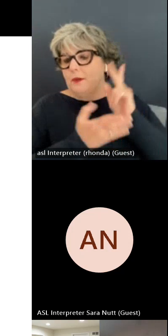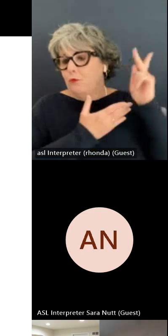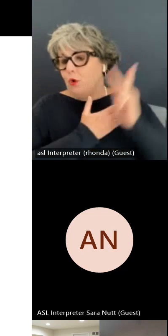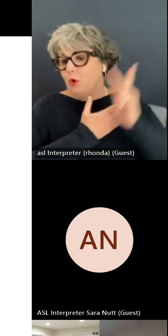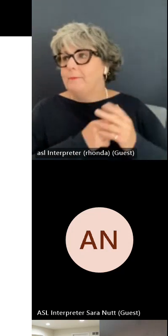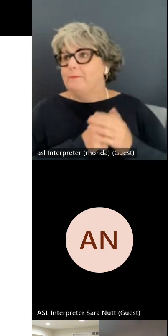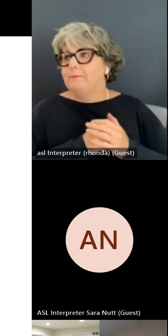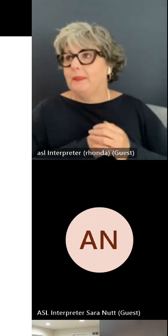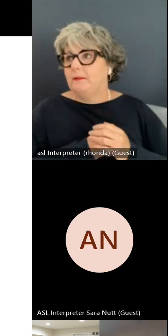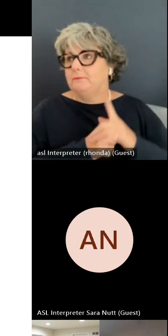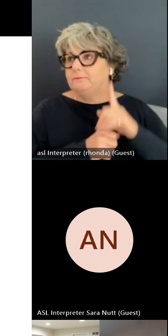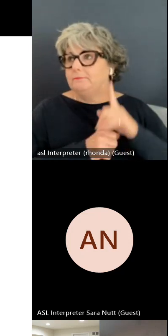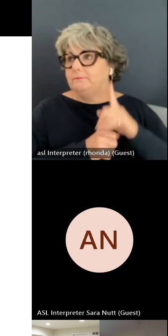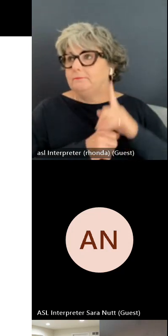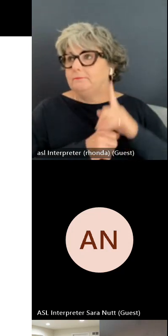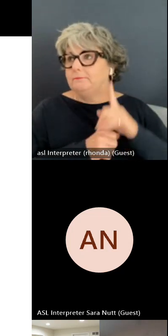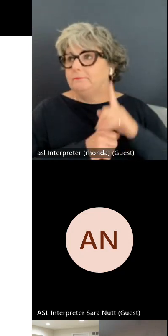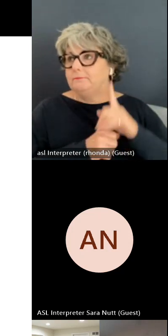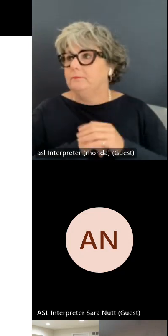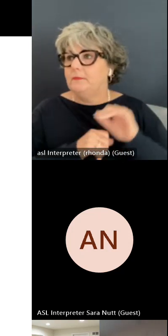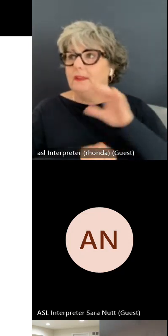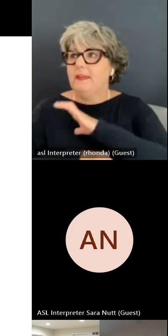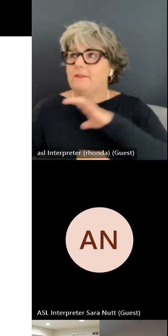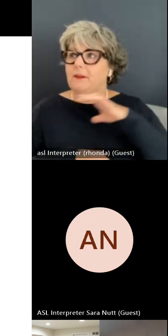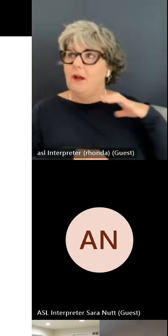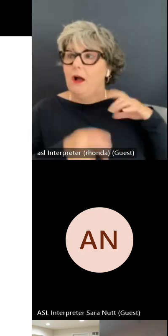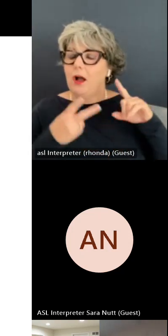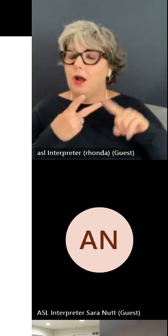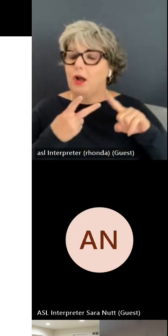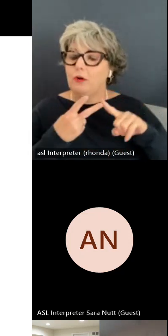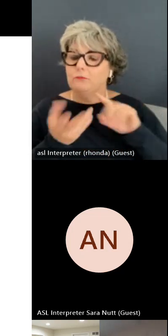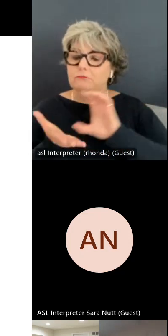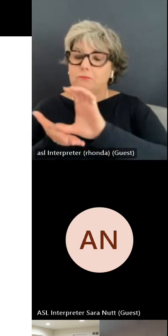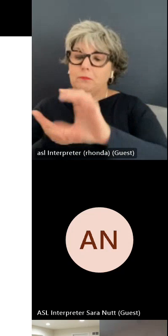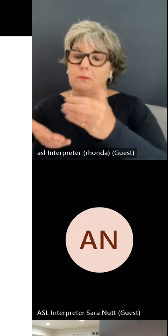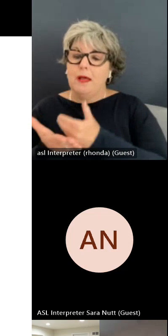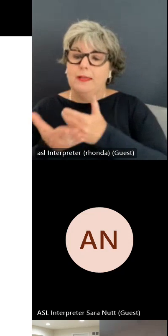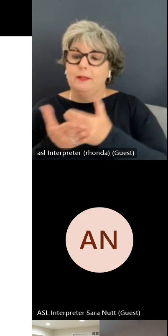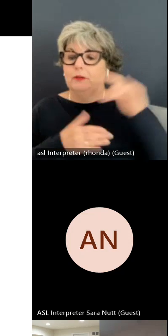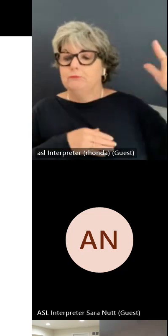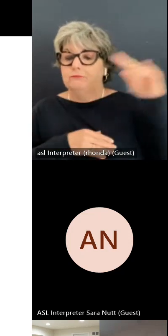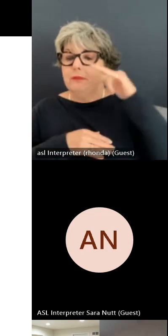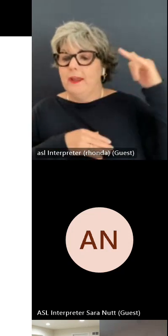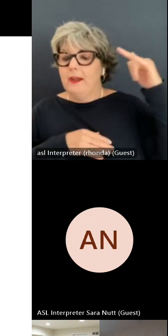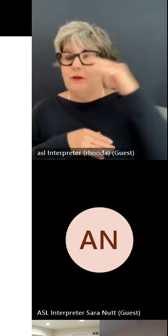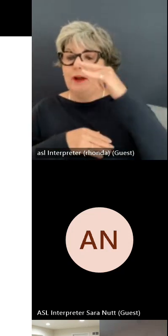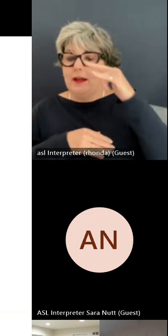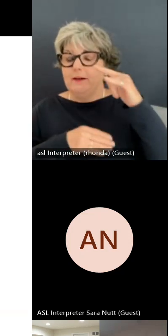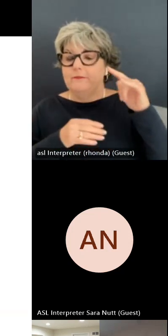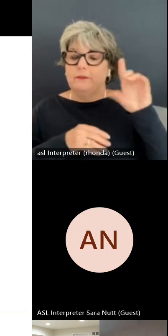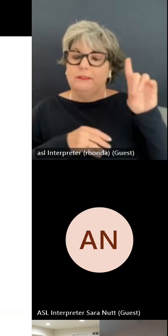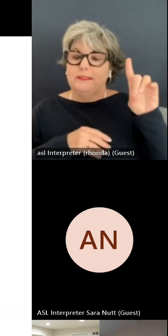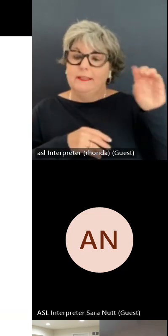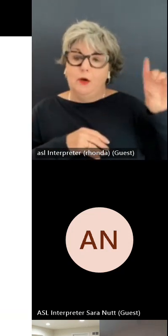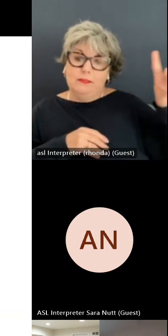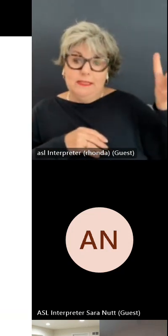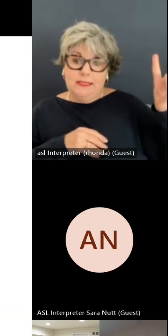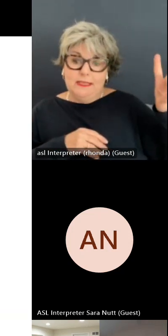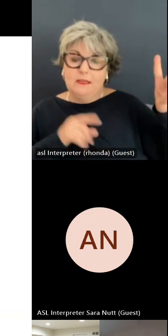For example, if the Congress appropriates money to buy a new aircraft carrier for the Department of Defense, right?